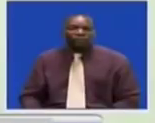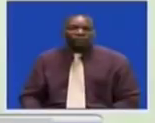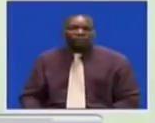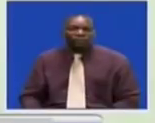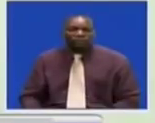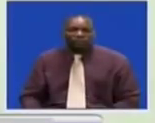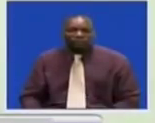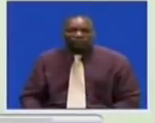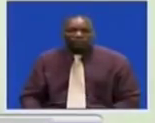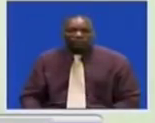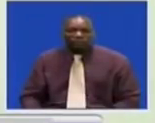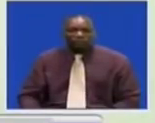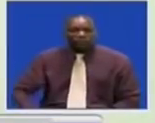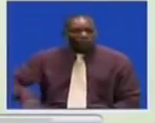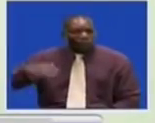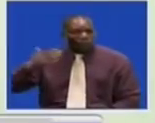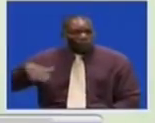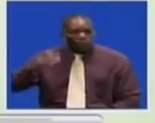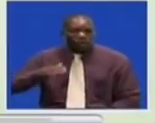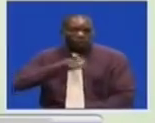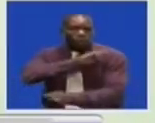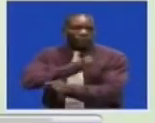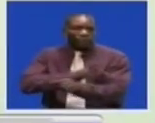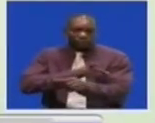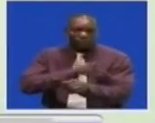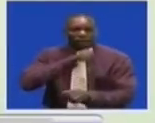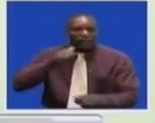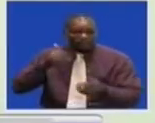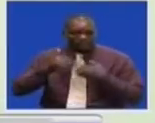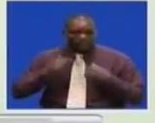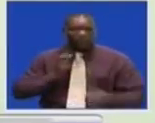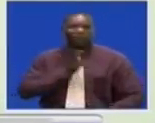We have enormous potential in the agriculture sector.